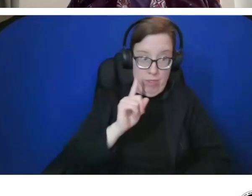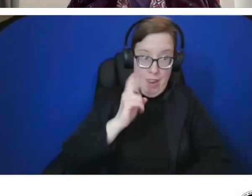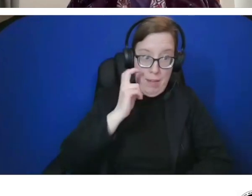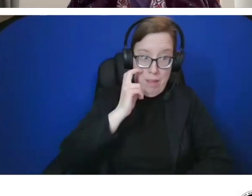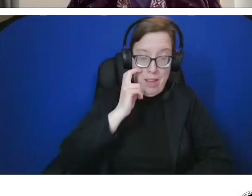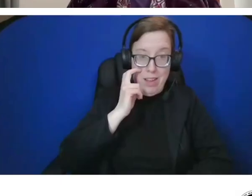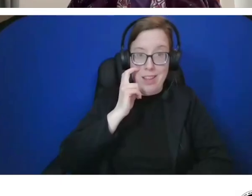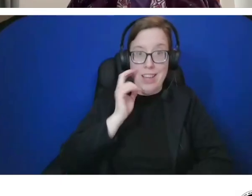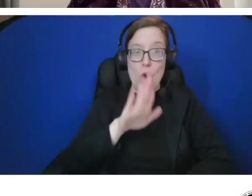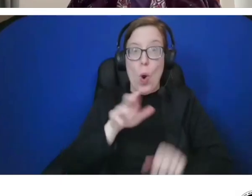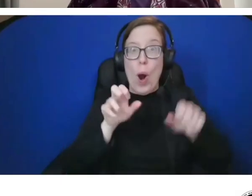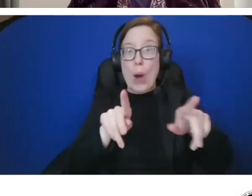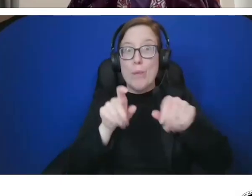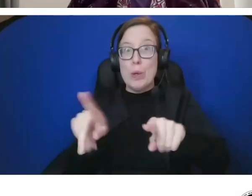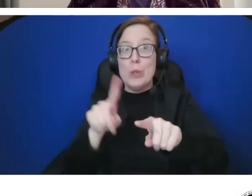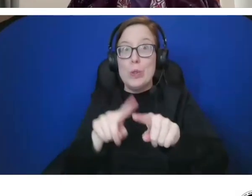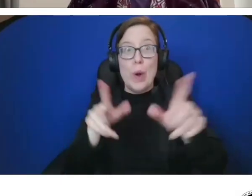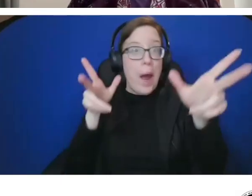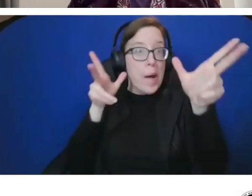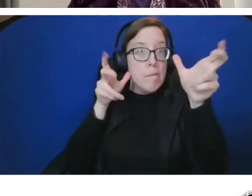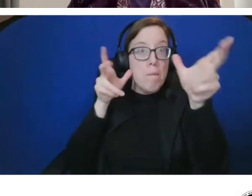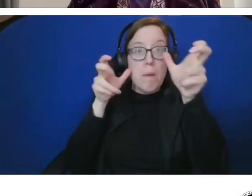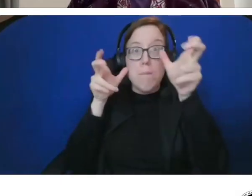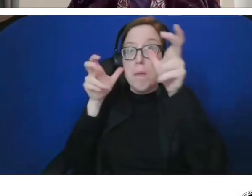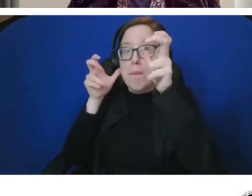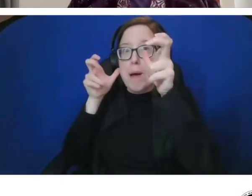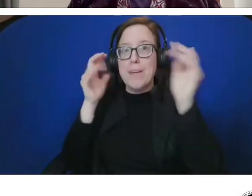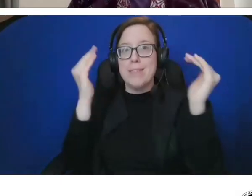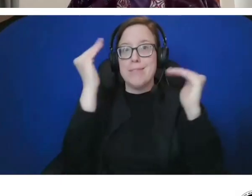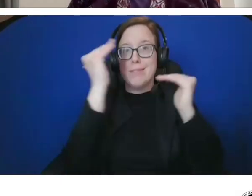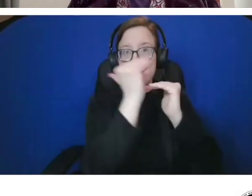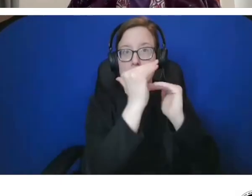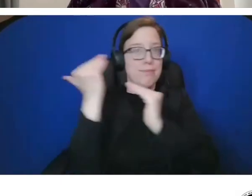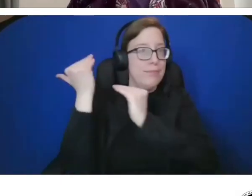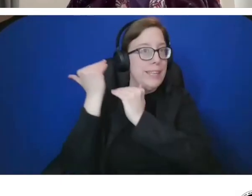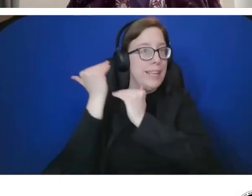have far fewer opportunities to learn through observation.